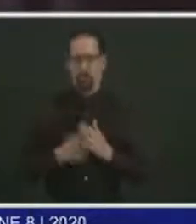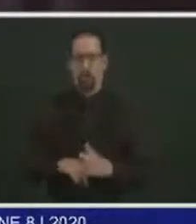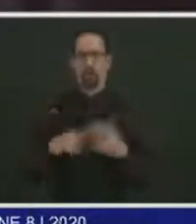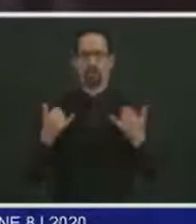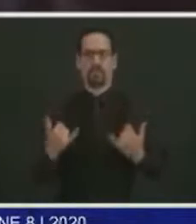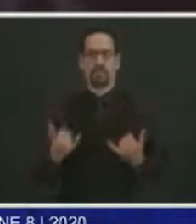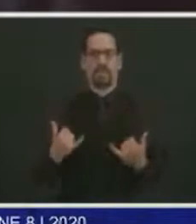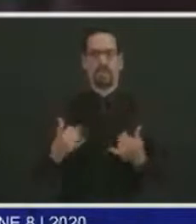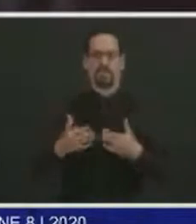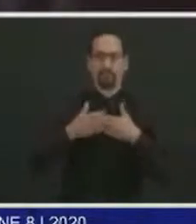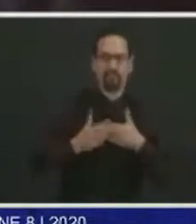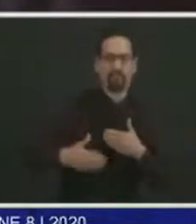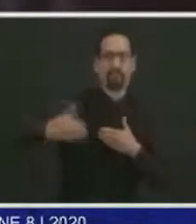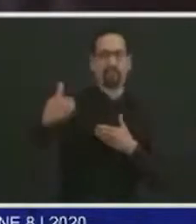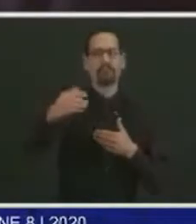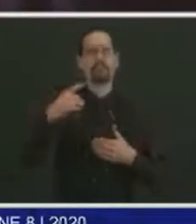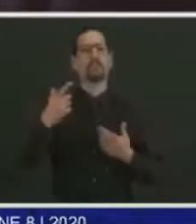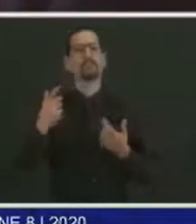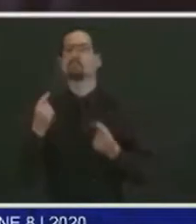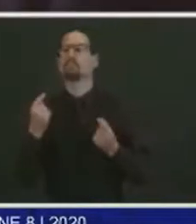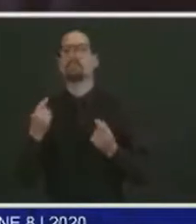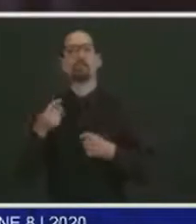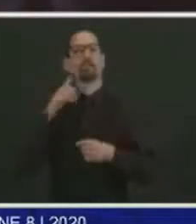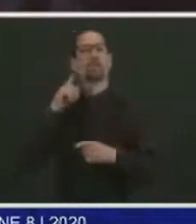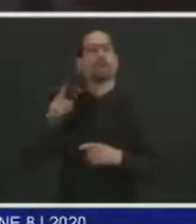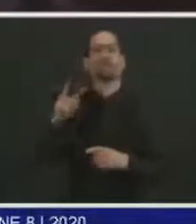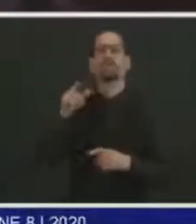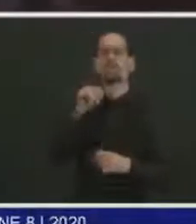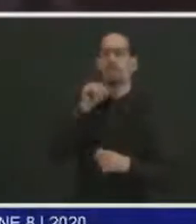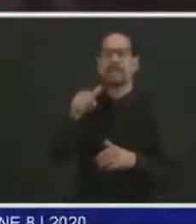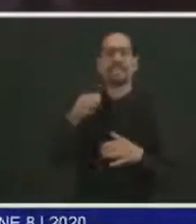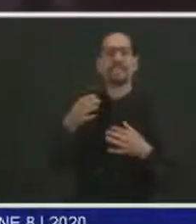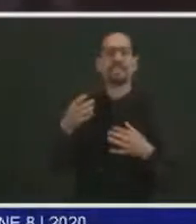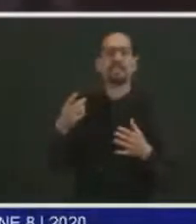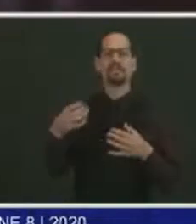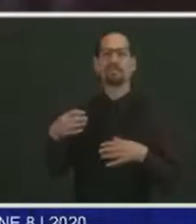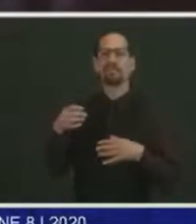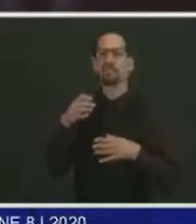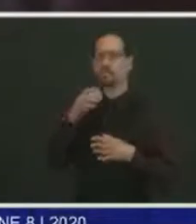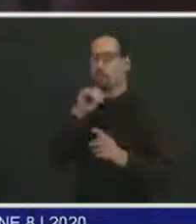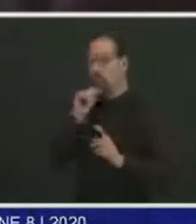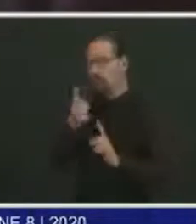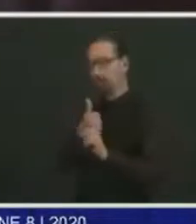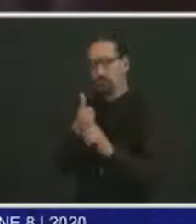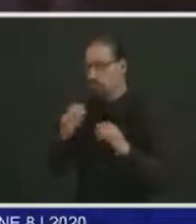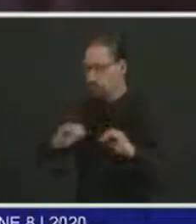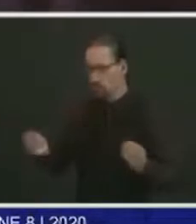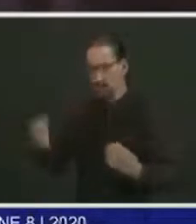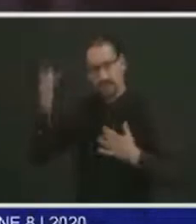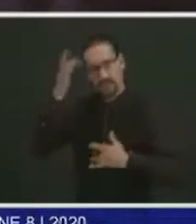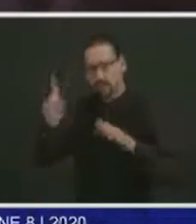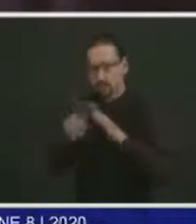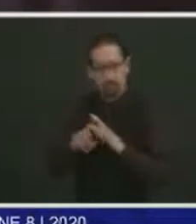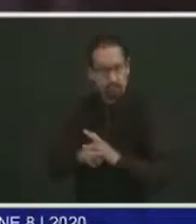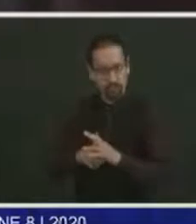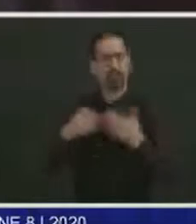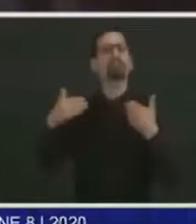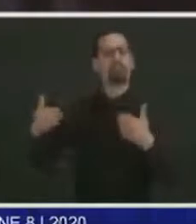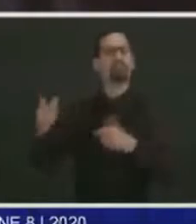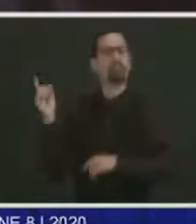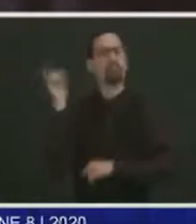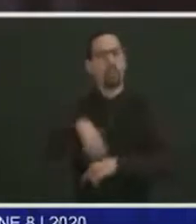are not as accurate on people who don't have symptoms as they are if you do have symptoms.